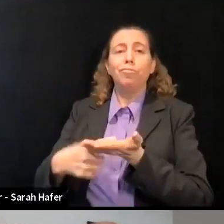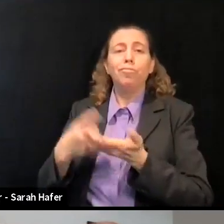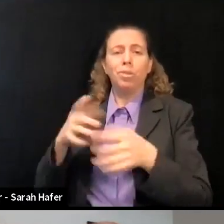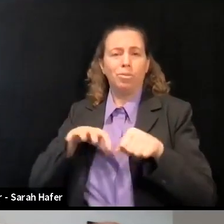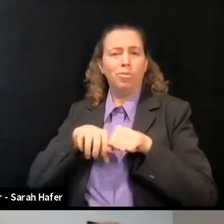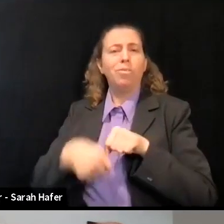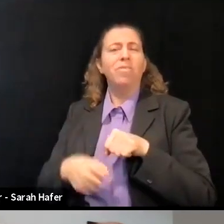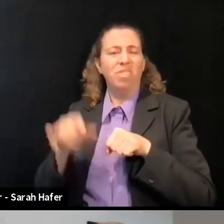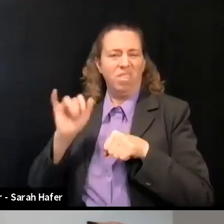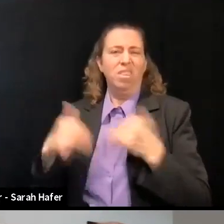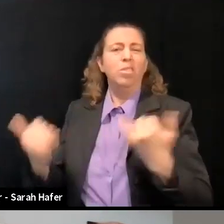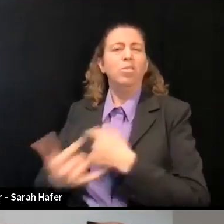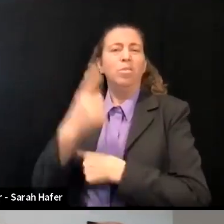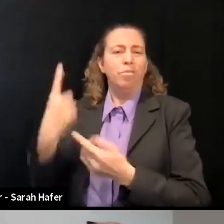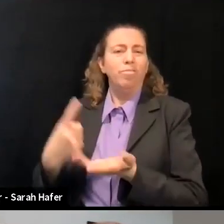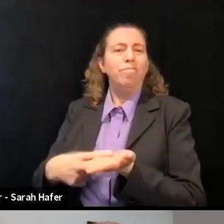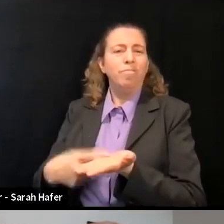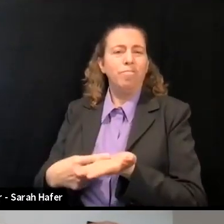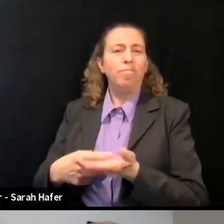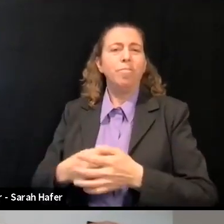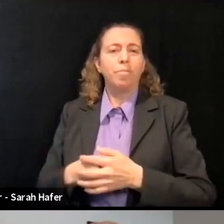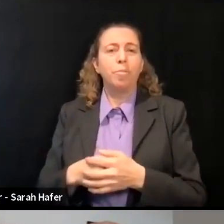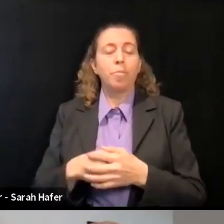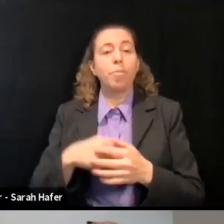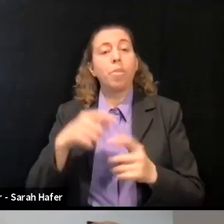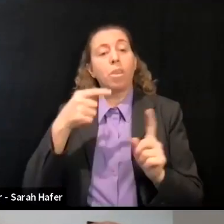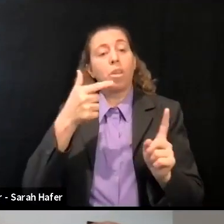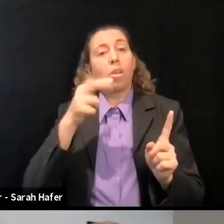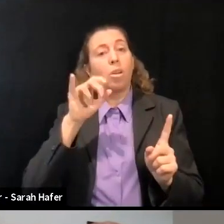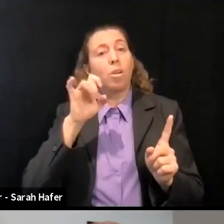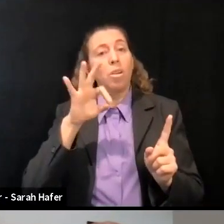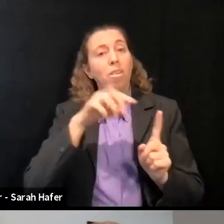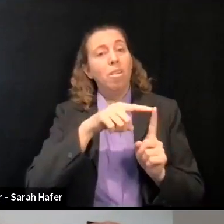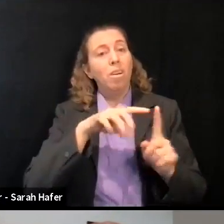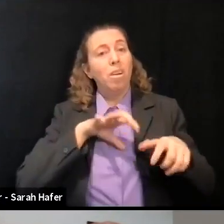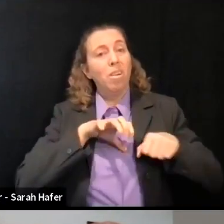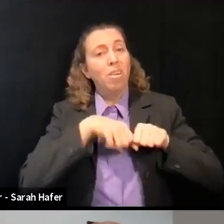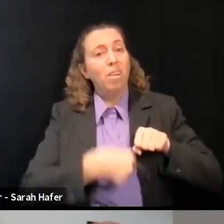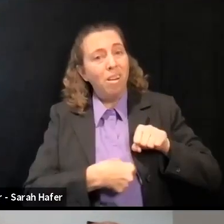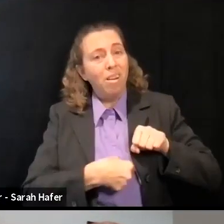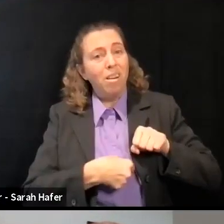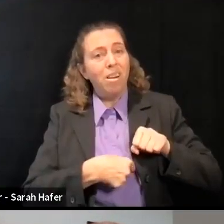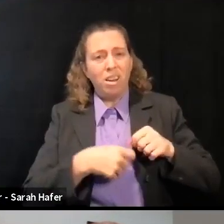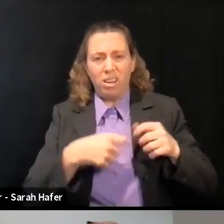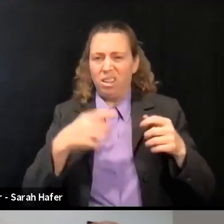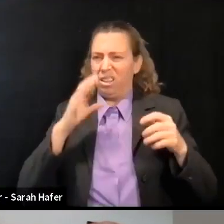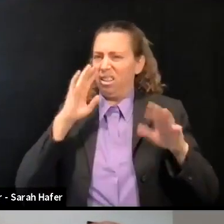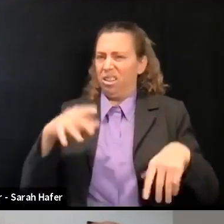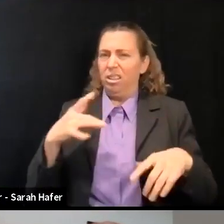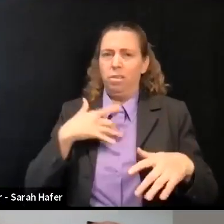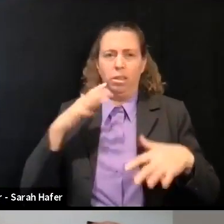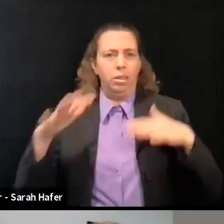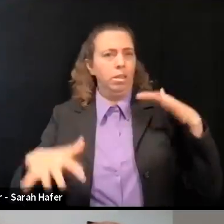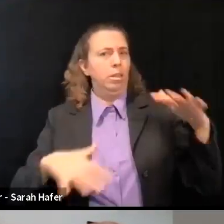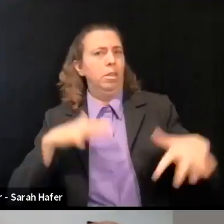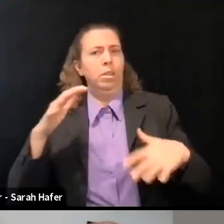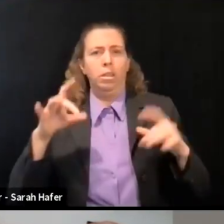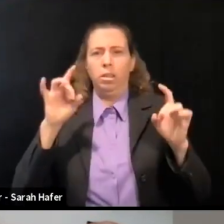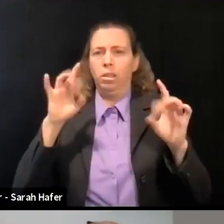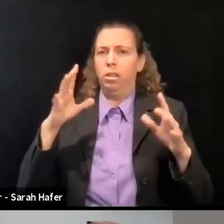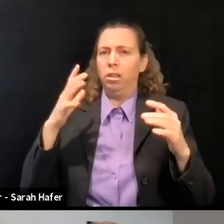to grief, we also recognize that the disruptions of COVID have opened conversations and opportunities that will support our healing and our